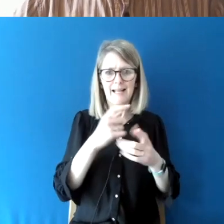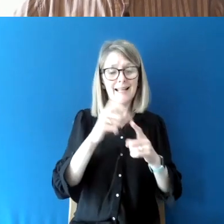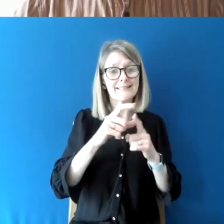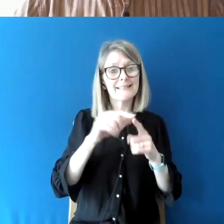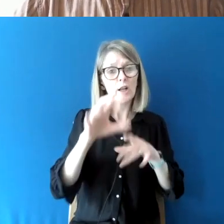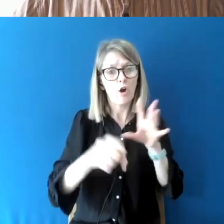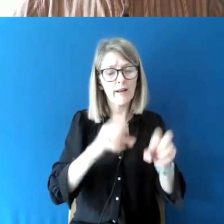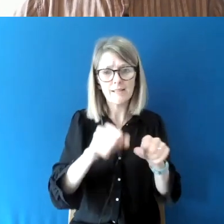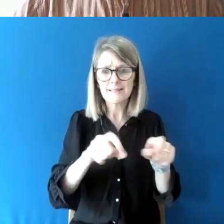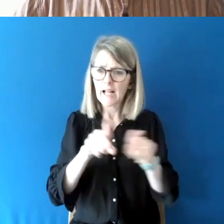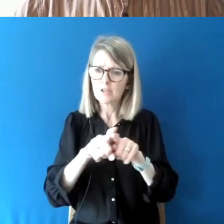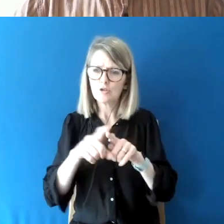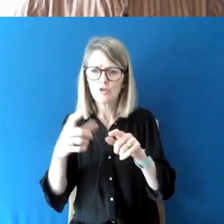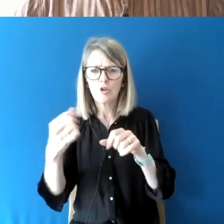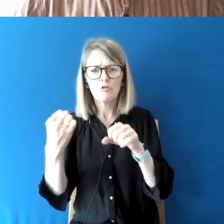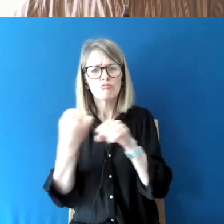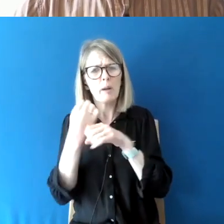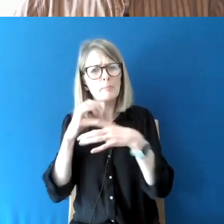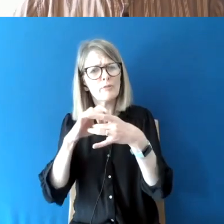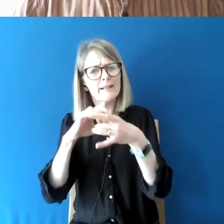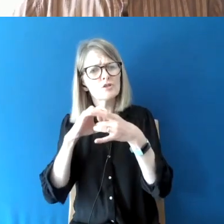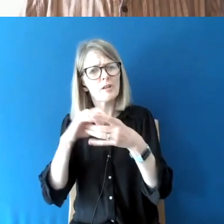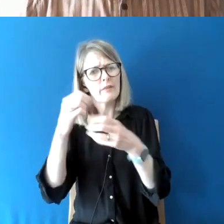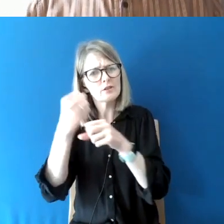England. Thank you.